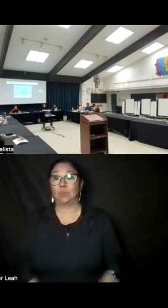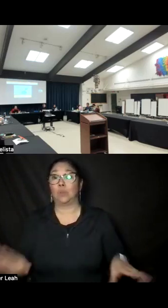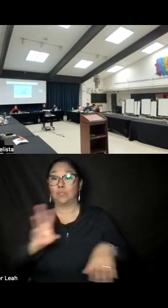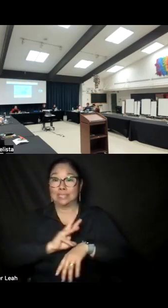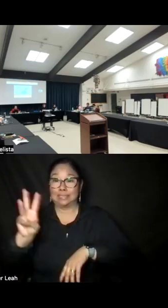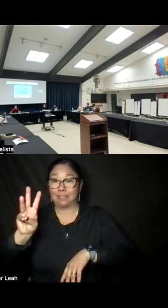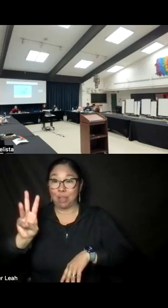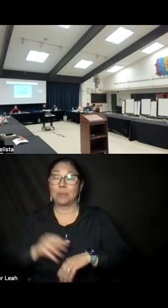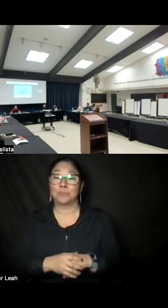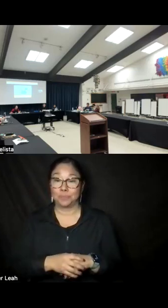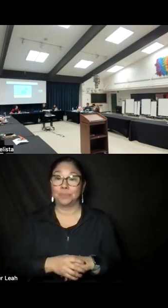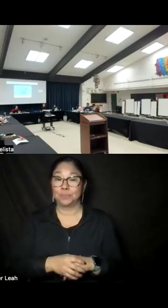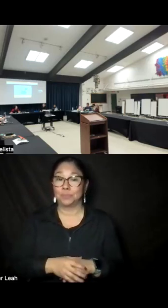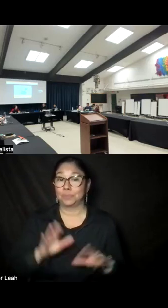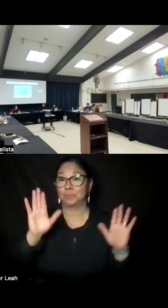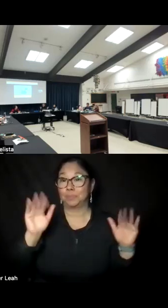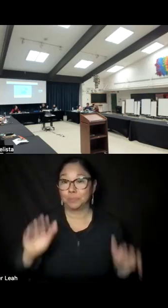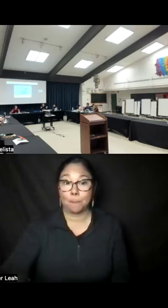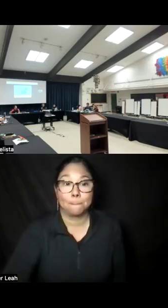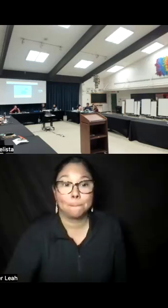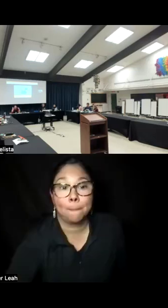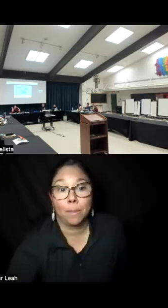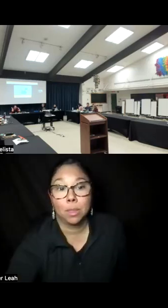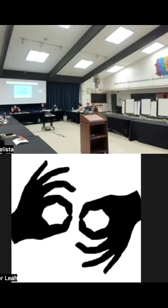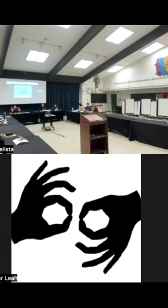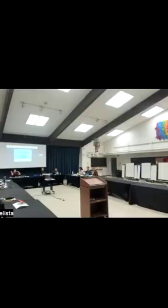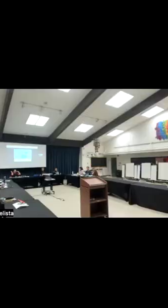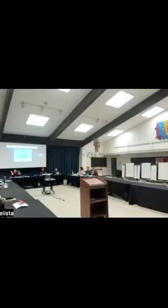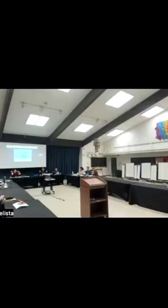6 o'clock.